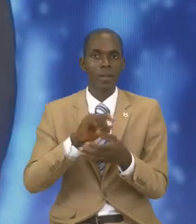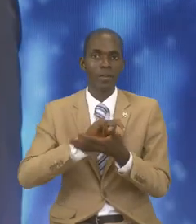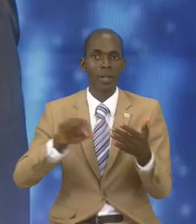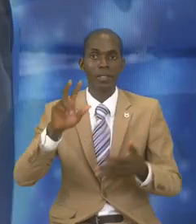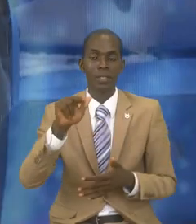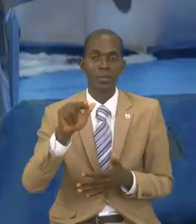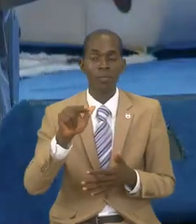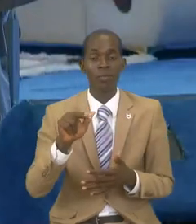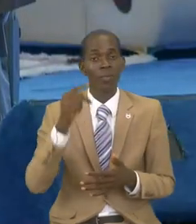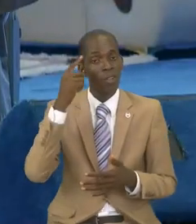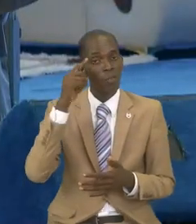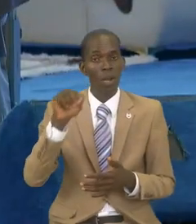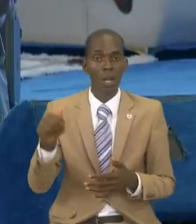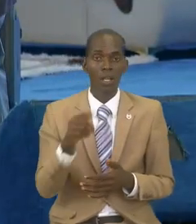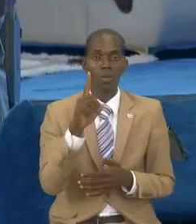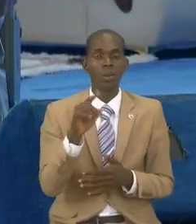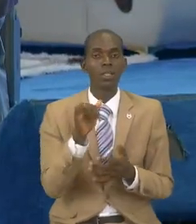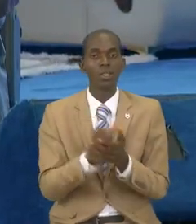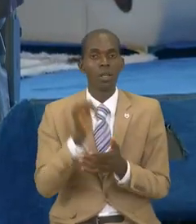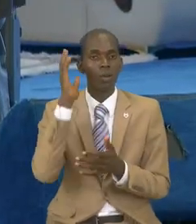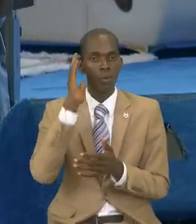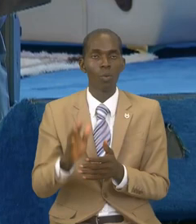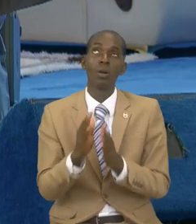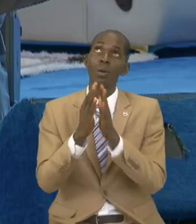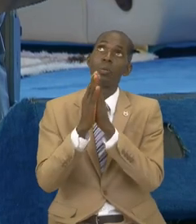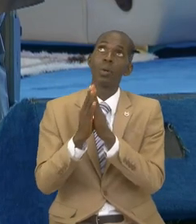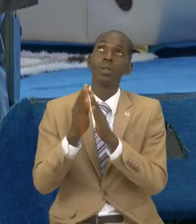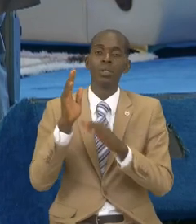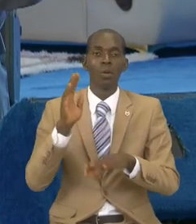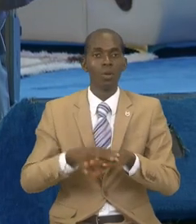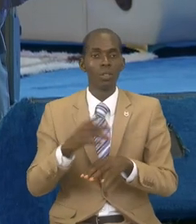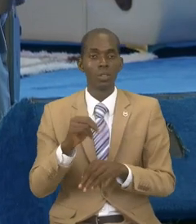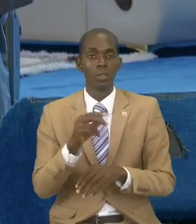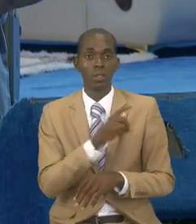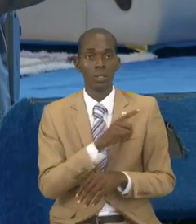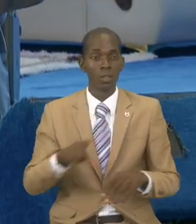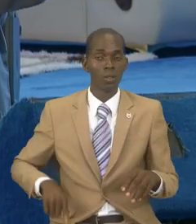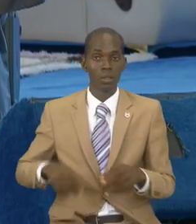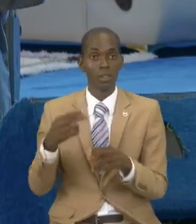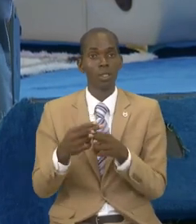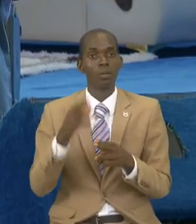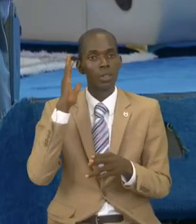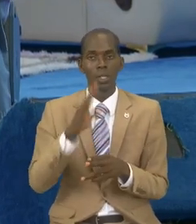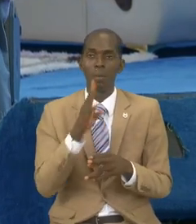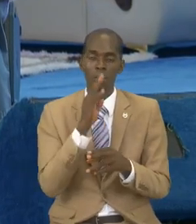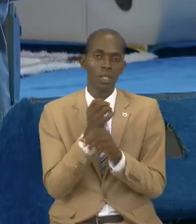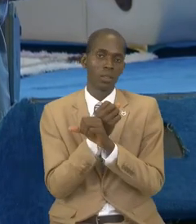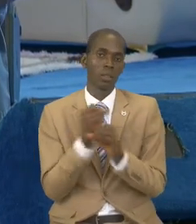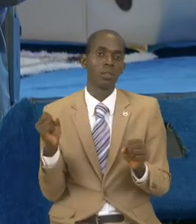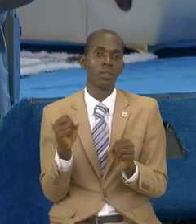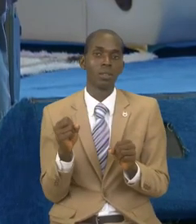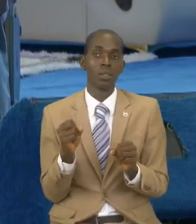For whosoever shall call upon the name of the Lord shall be saved. They